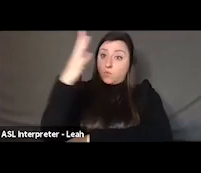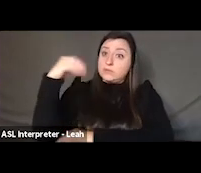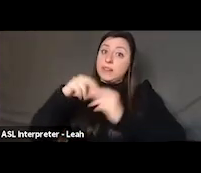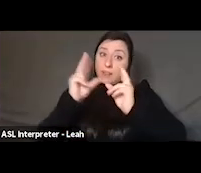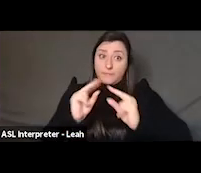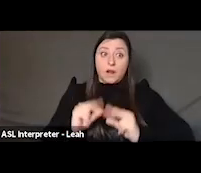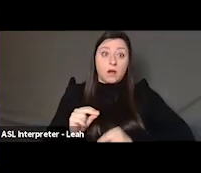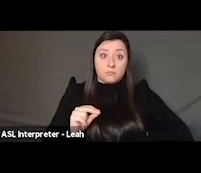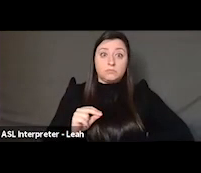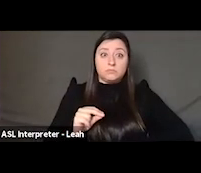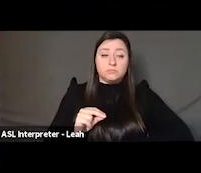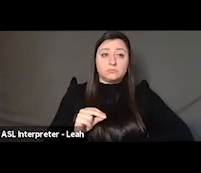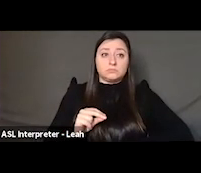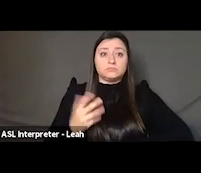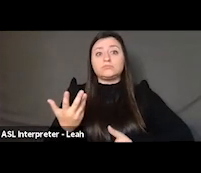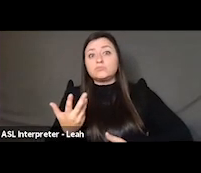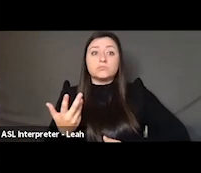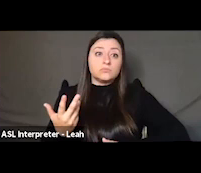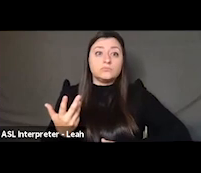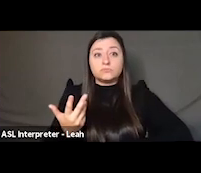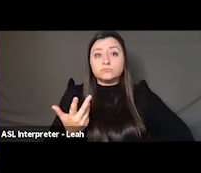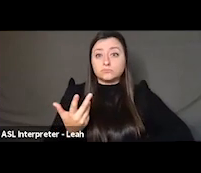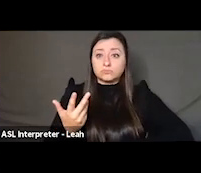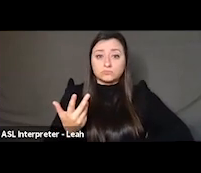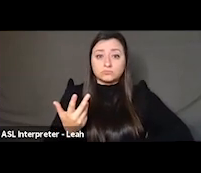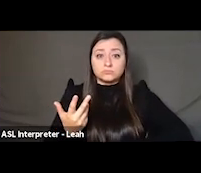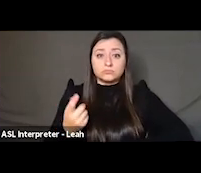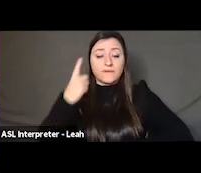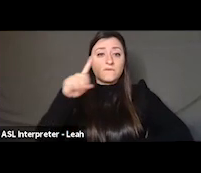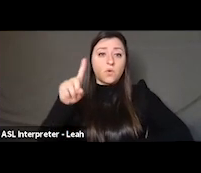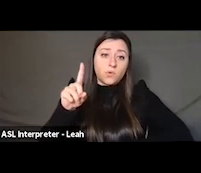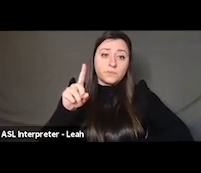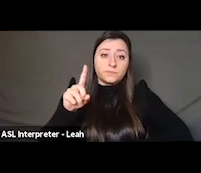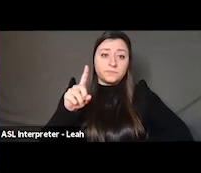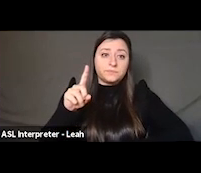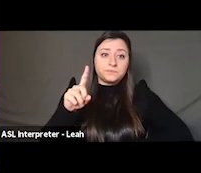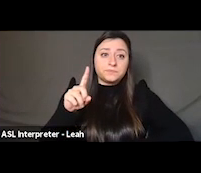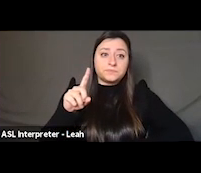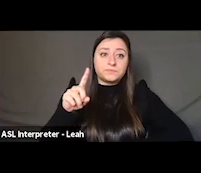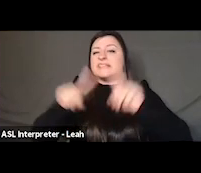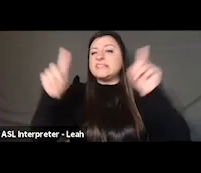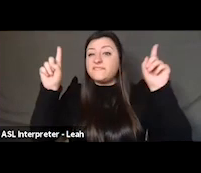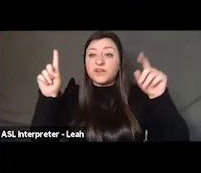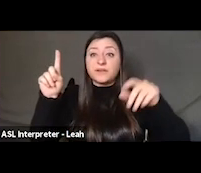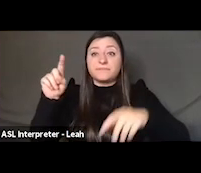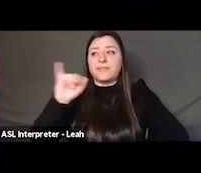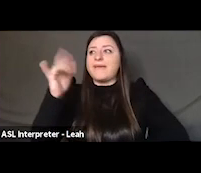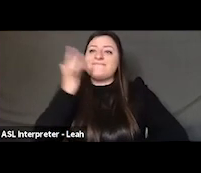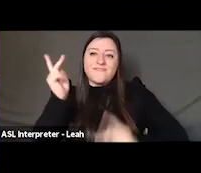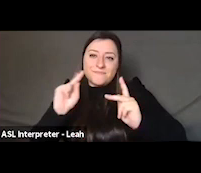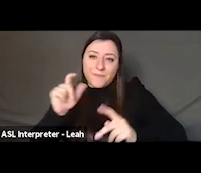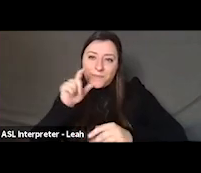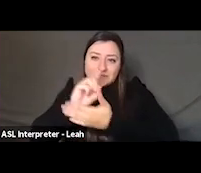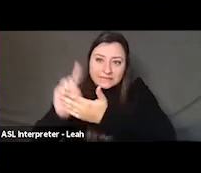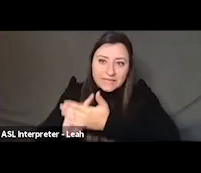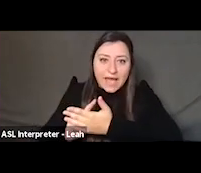the invasive exotic species that are favored by landscape architects and by municipalities, we planted